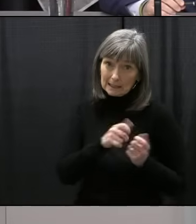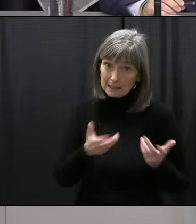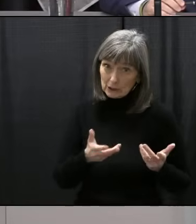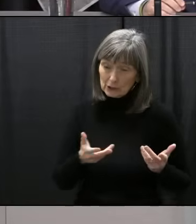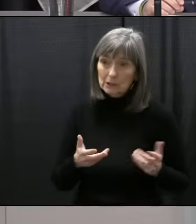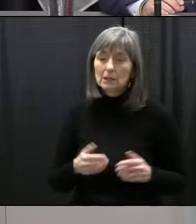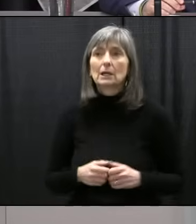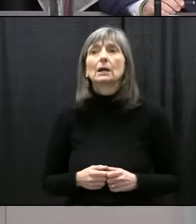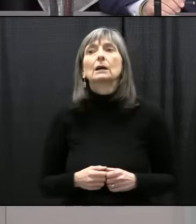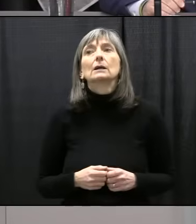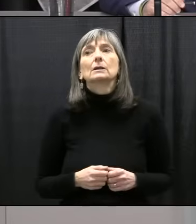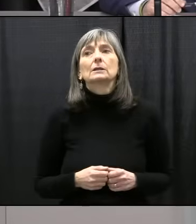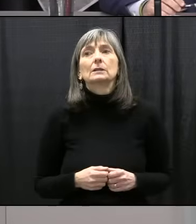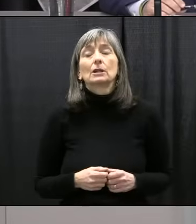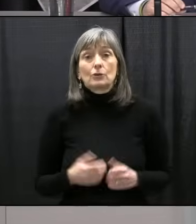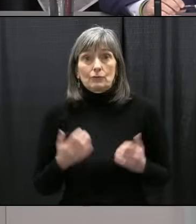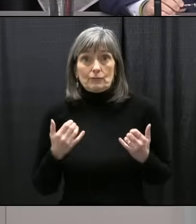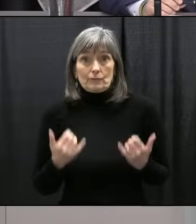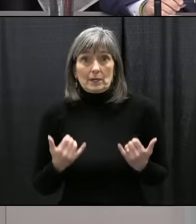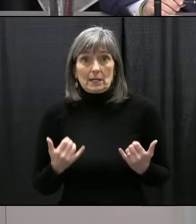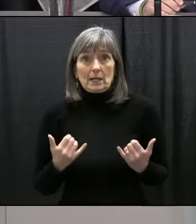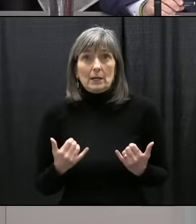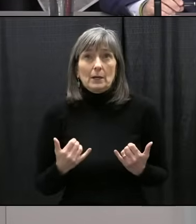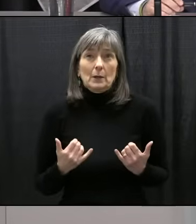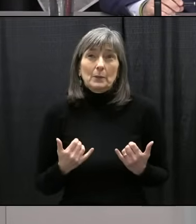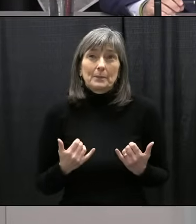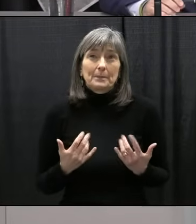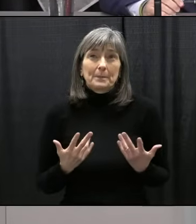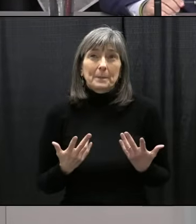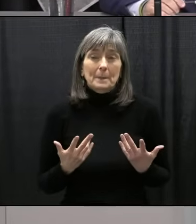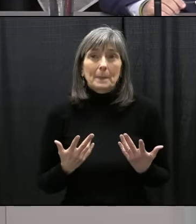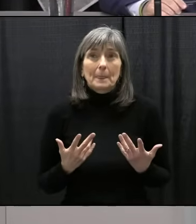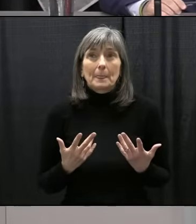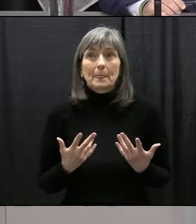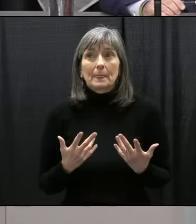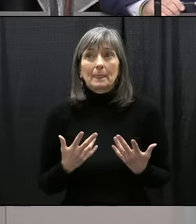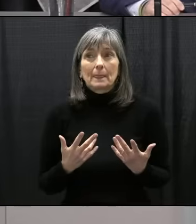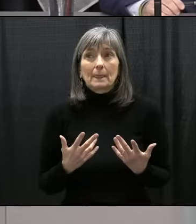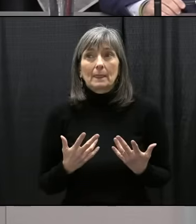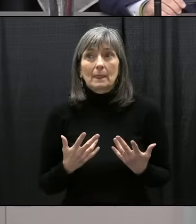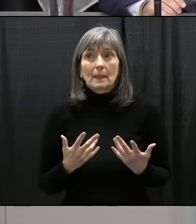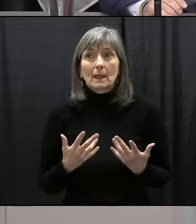So at the moment, our presumptive number of